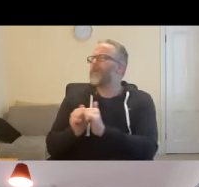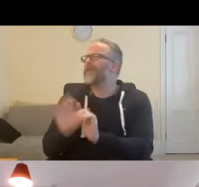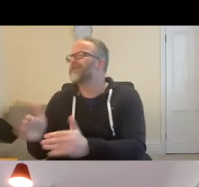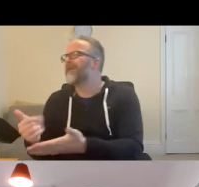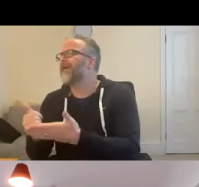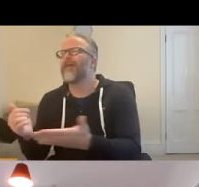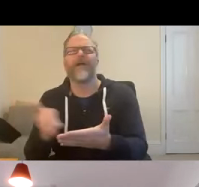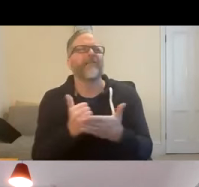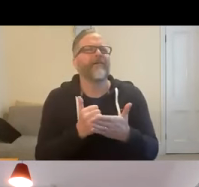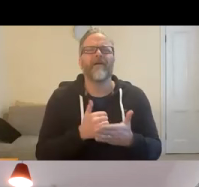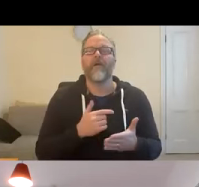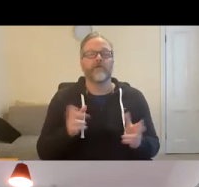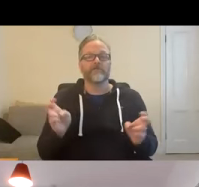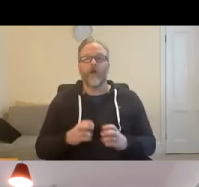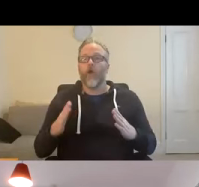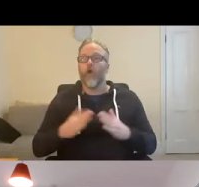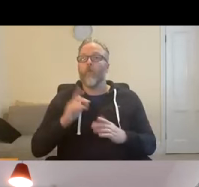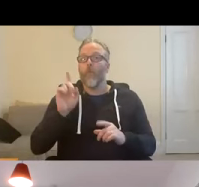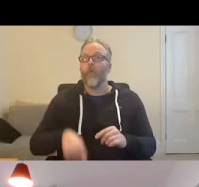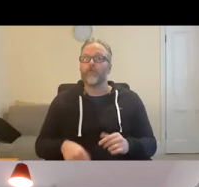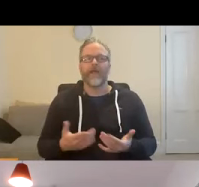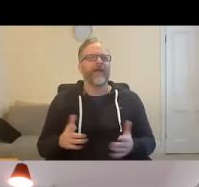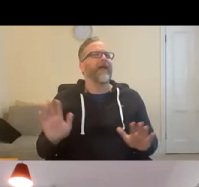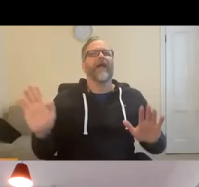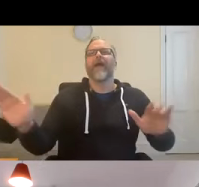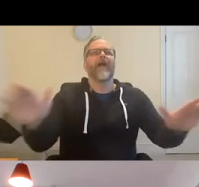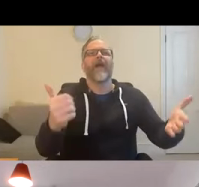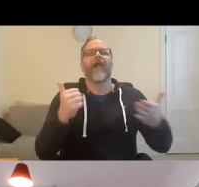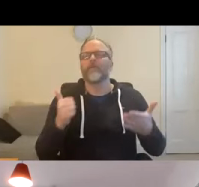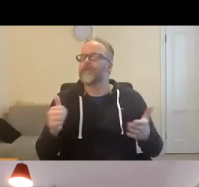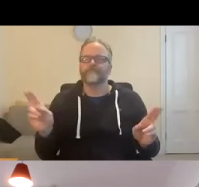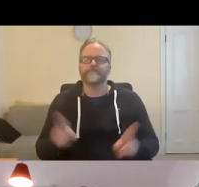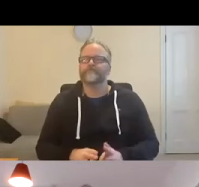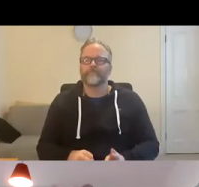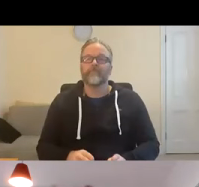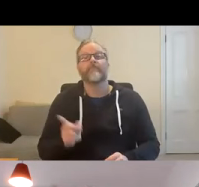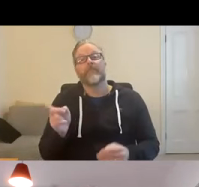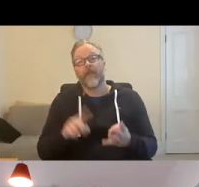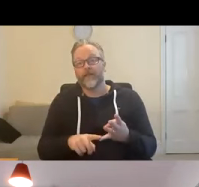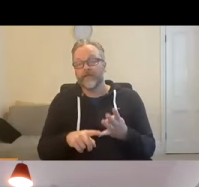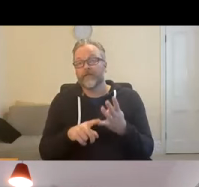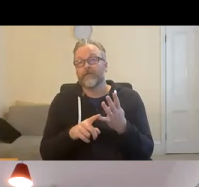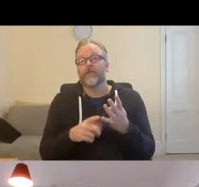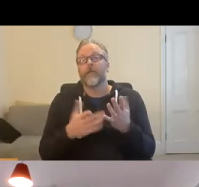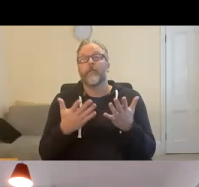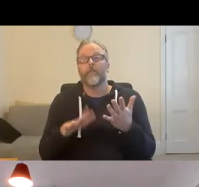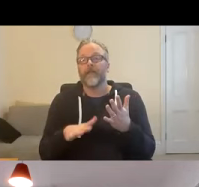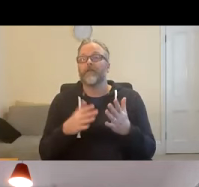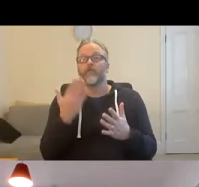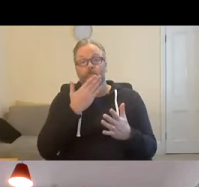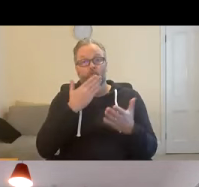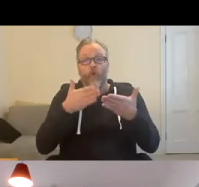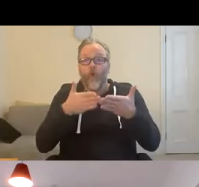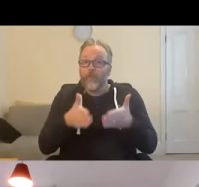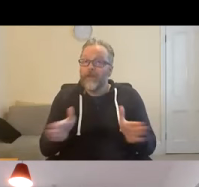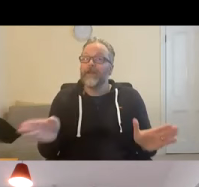setting, when they're stuck at home all day, they didn't have that same support. And then when we were in the process of schools opening back up, a